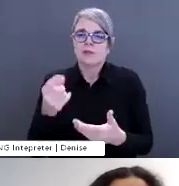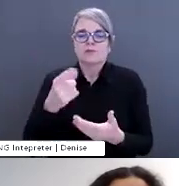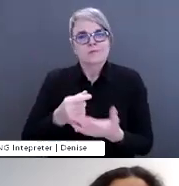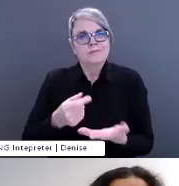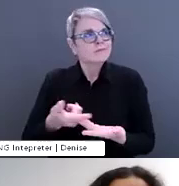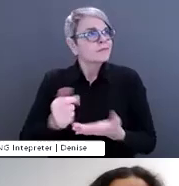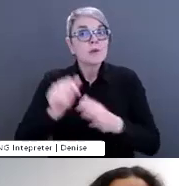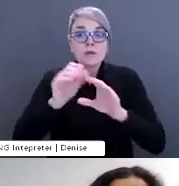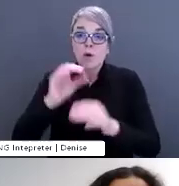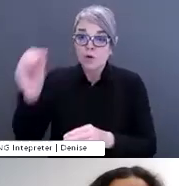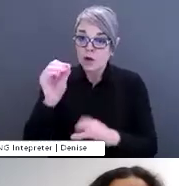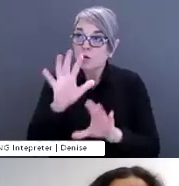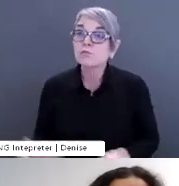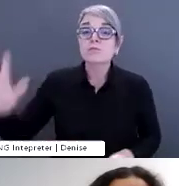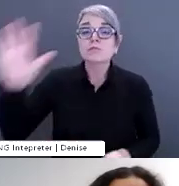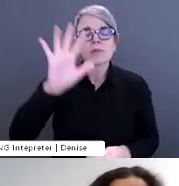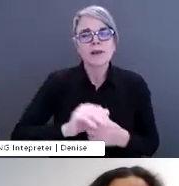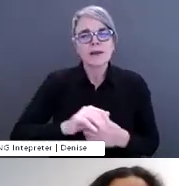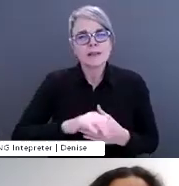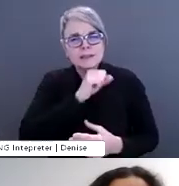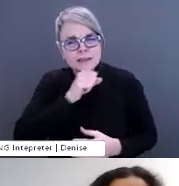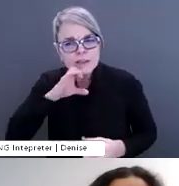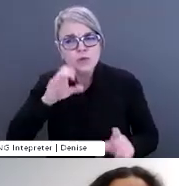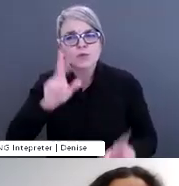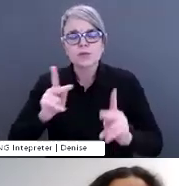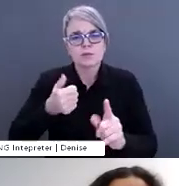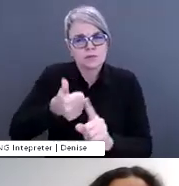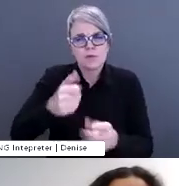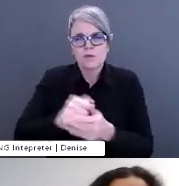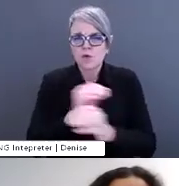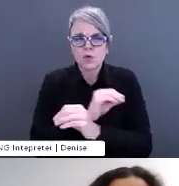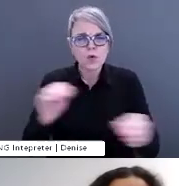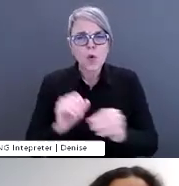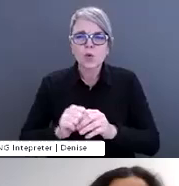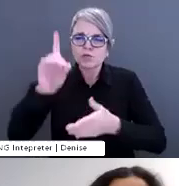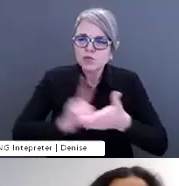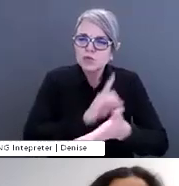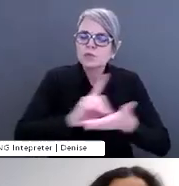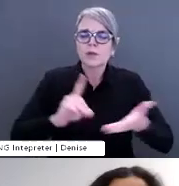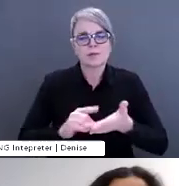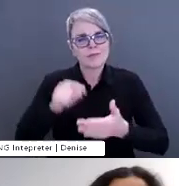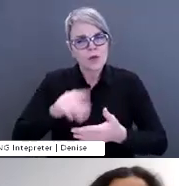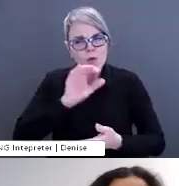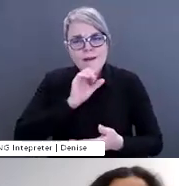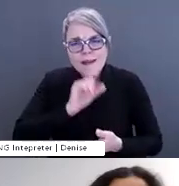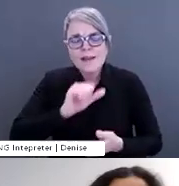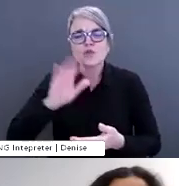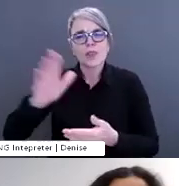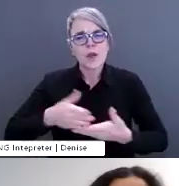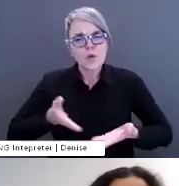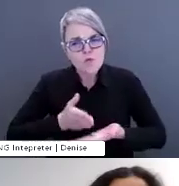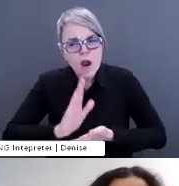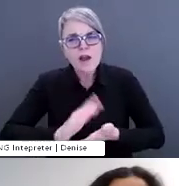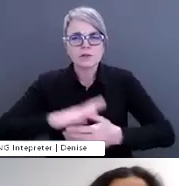and human rights are advanced, protected, and respected. And we are funded through the Ministry of Seniors and